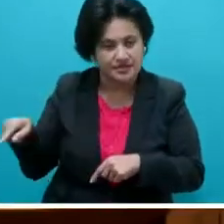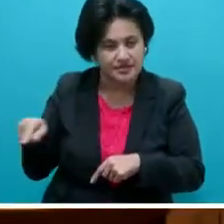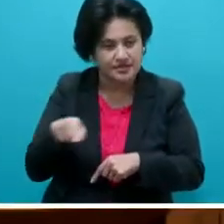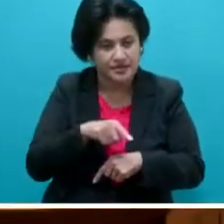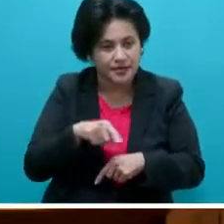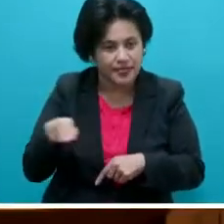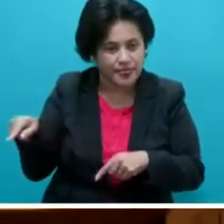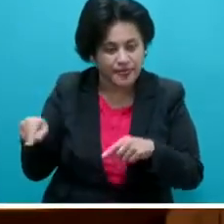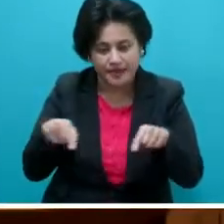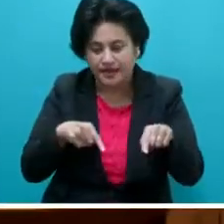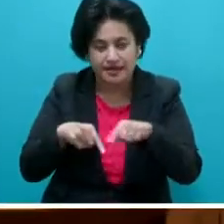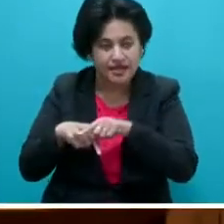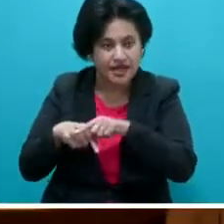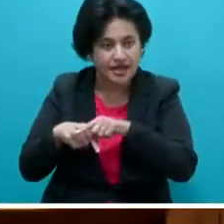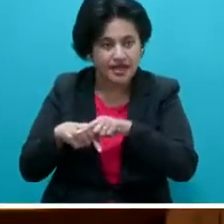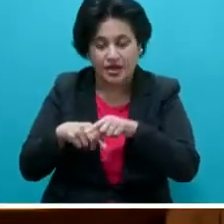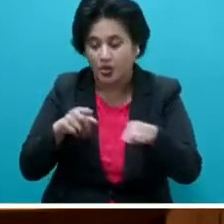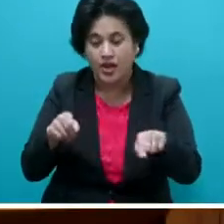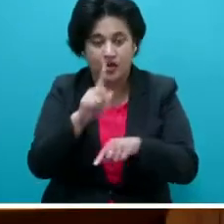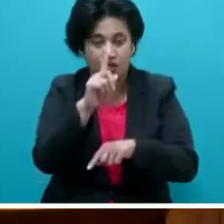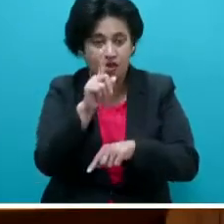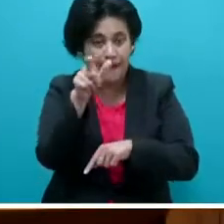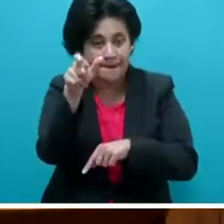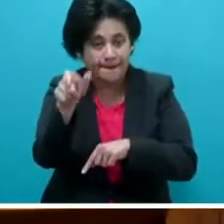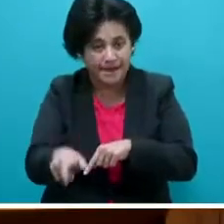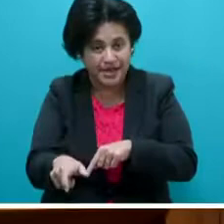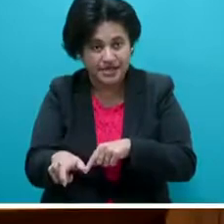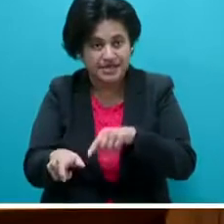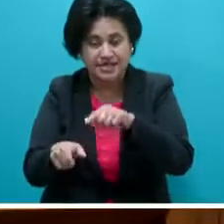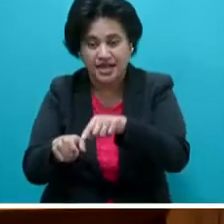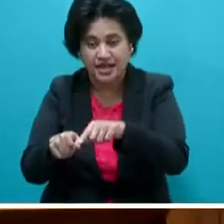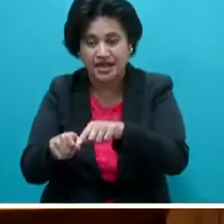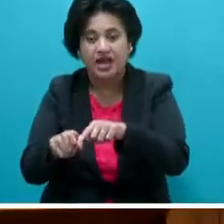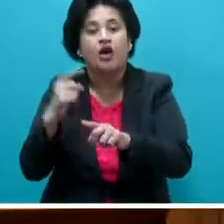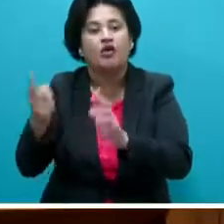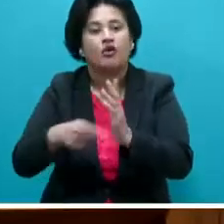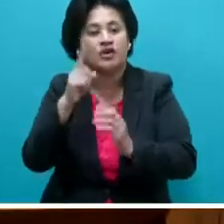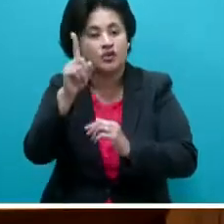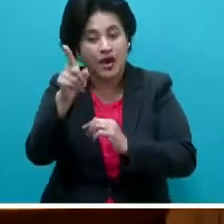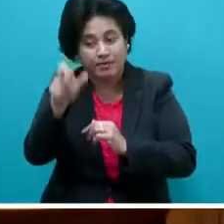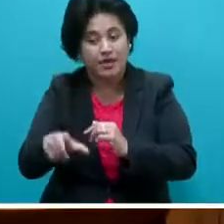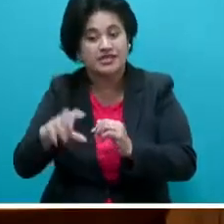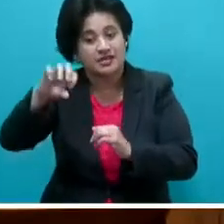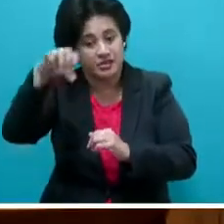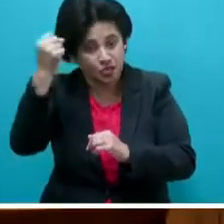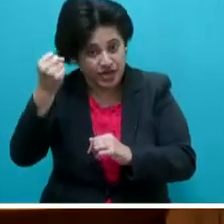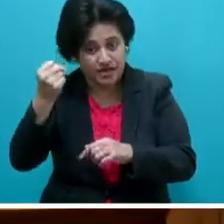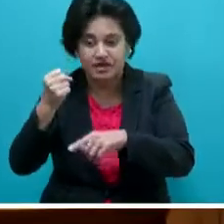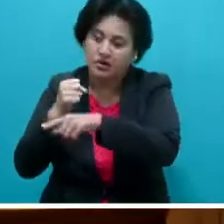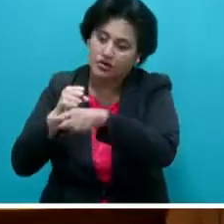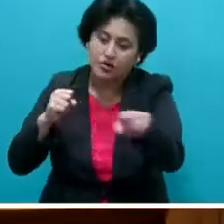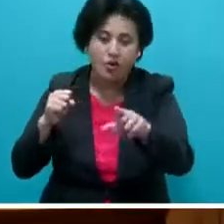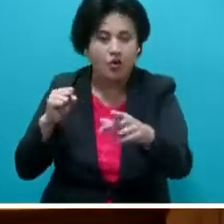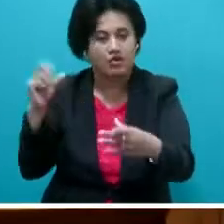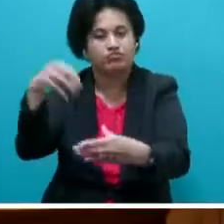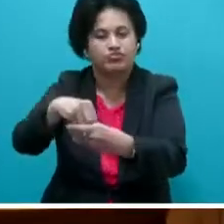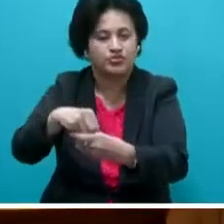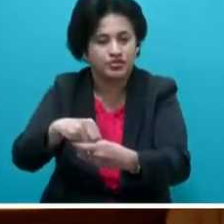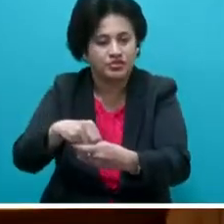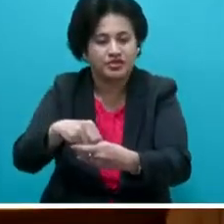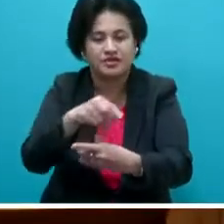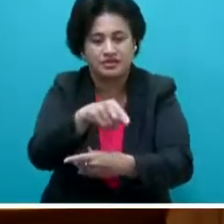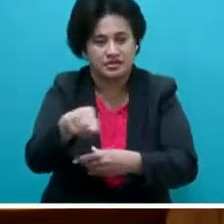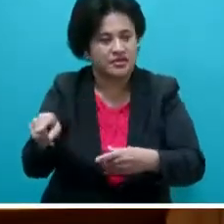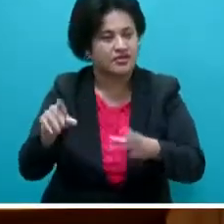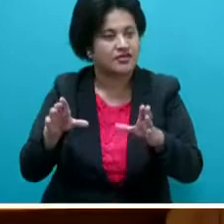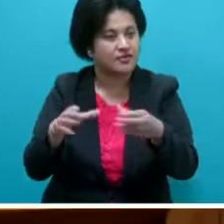where the popularity of one person has taken all of them inside. Some of them got less than 1,000 votes. So he is misleading the